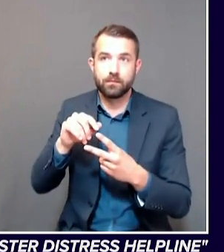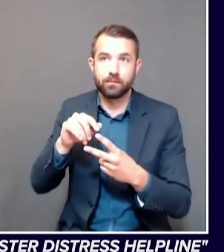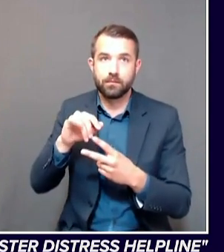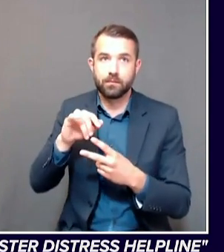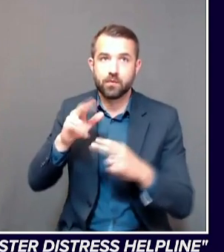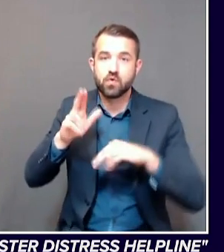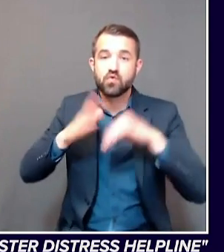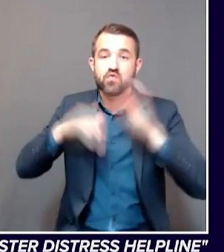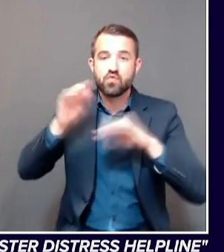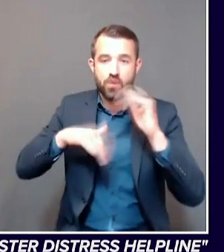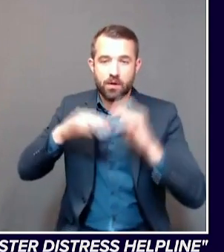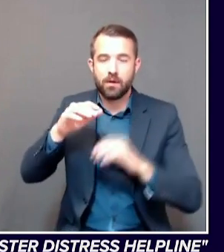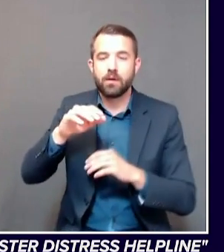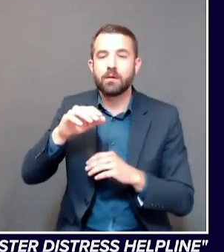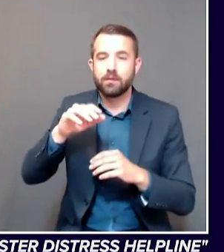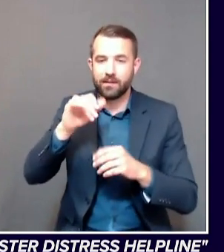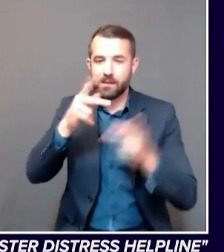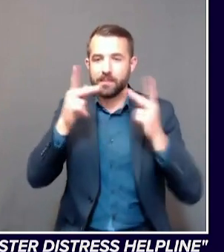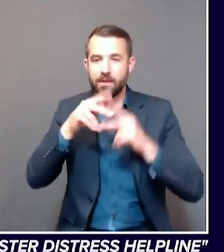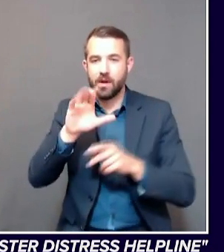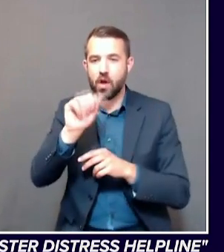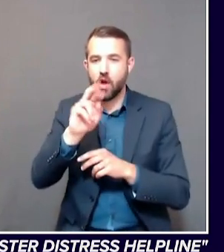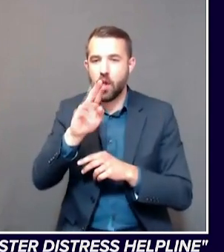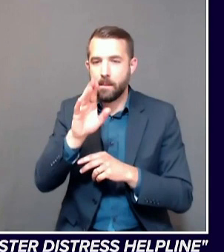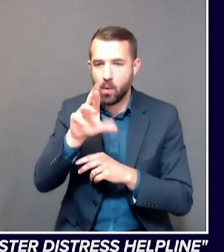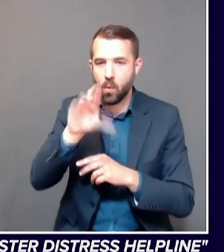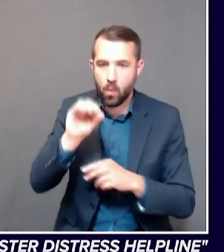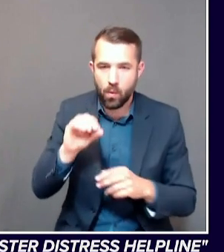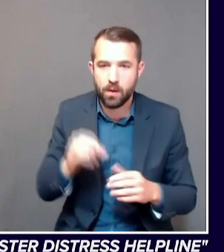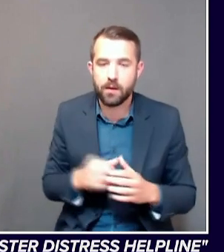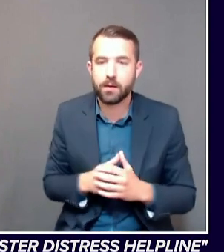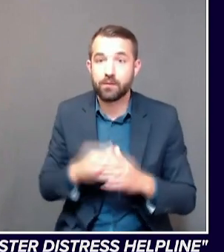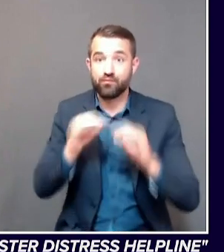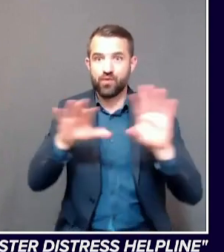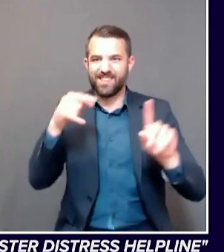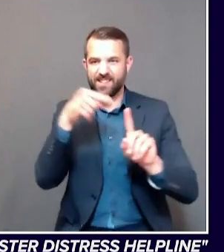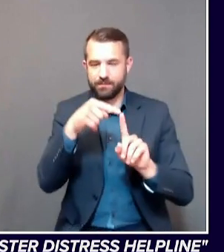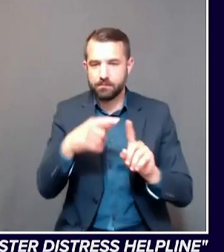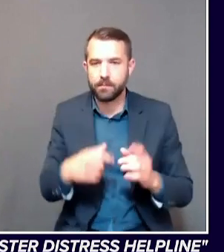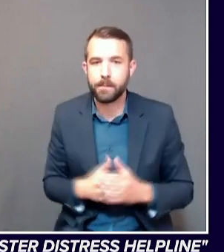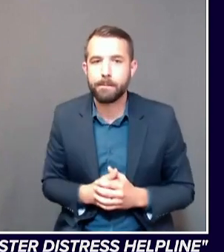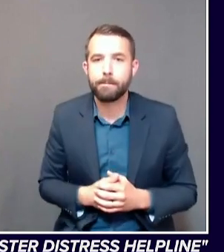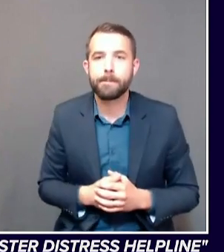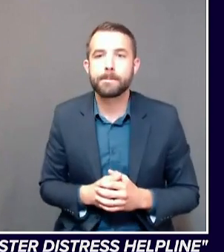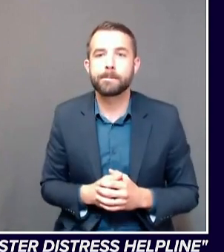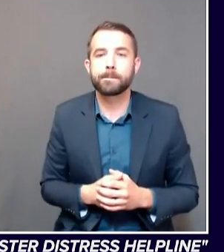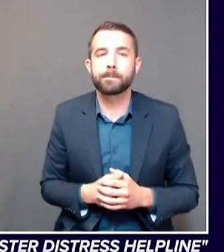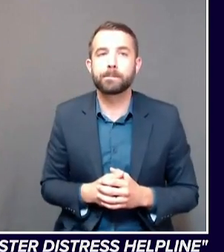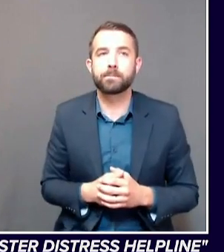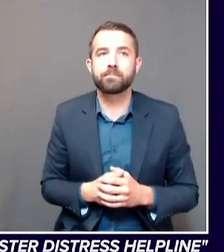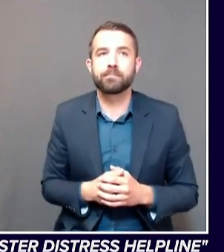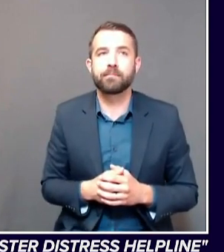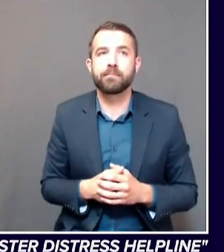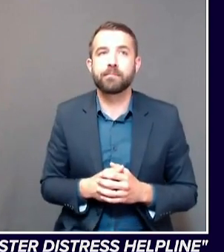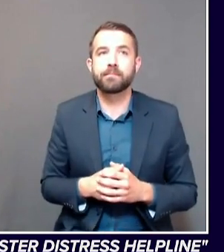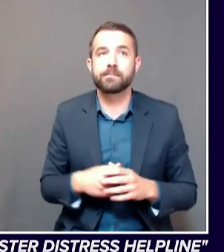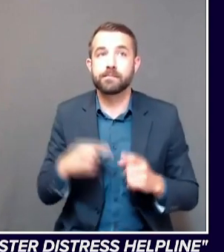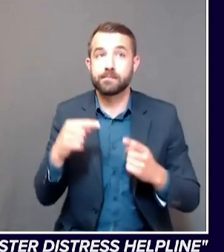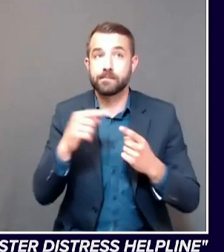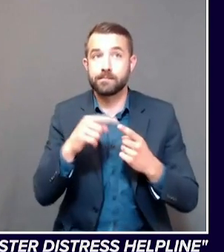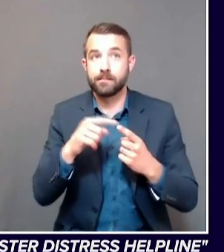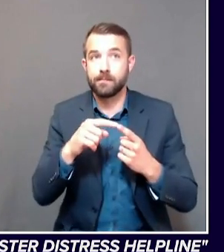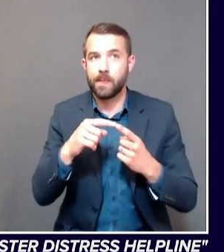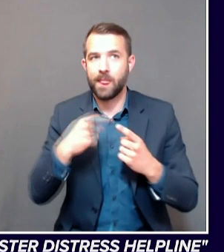latest there? Yep. So the contact tracing has been underway. We have not identified any new